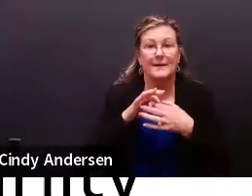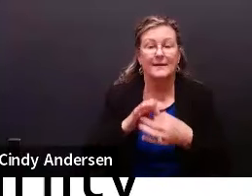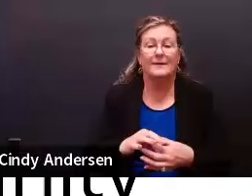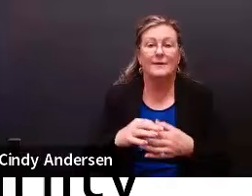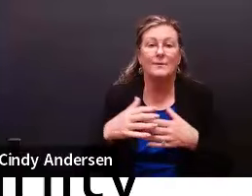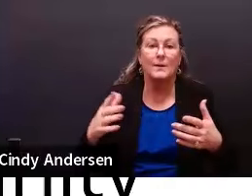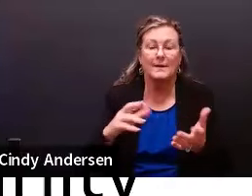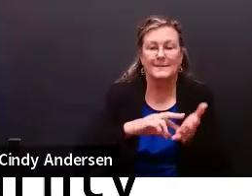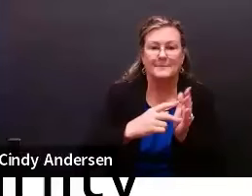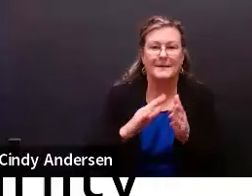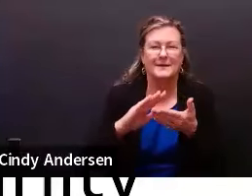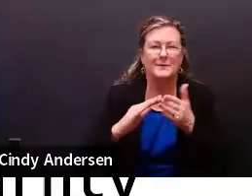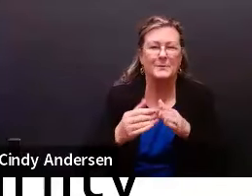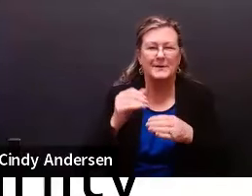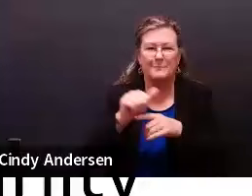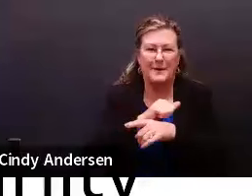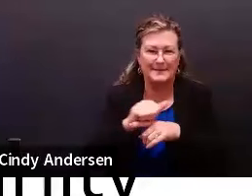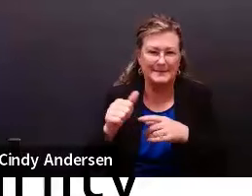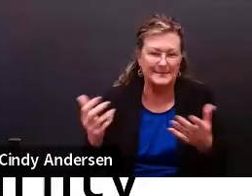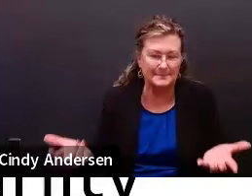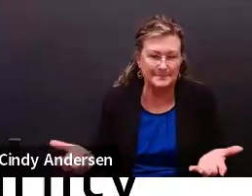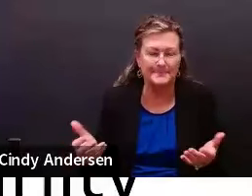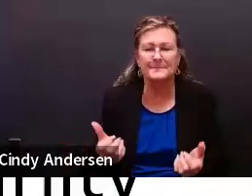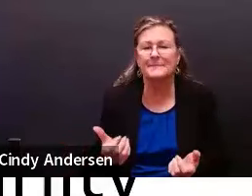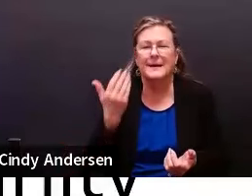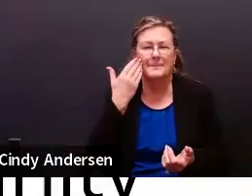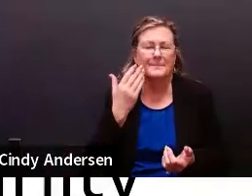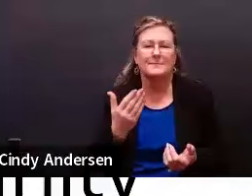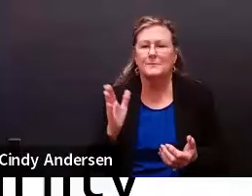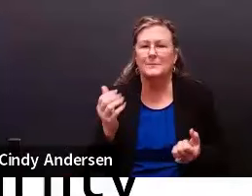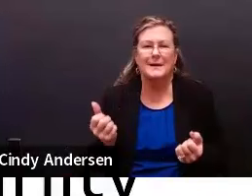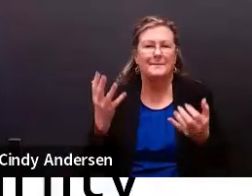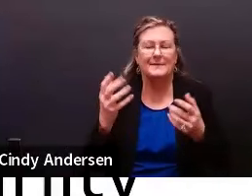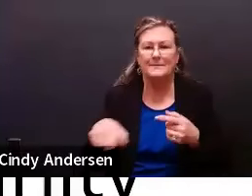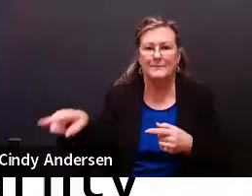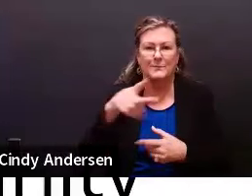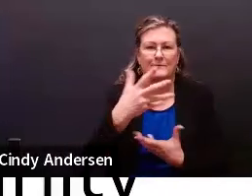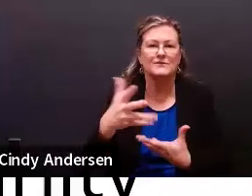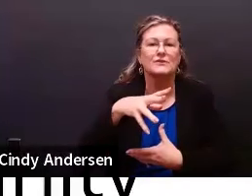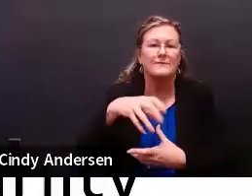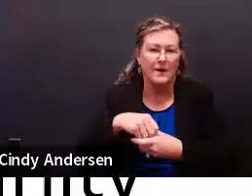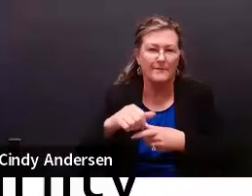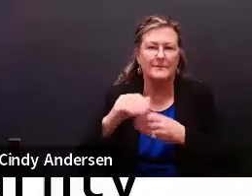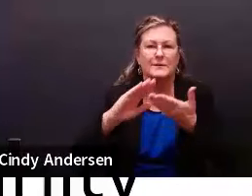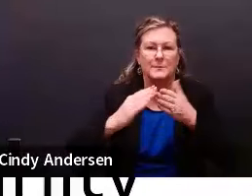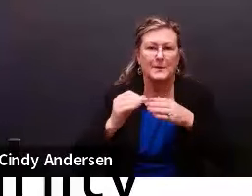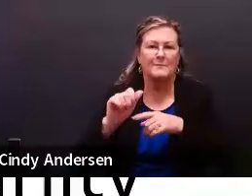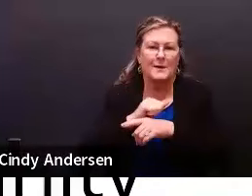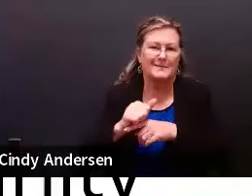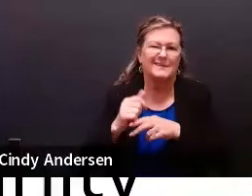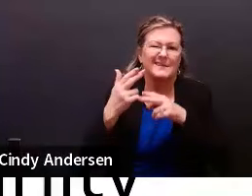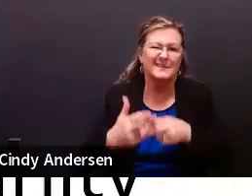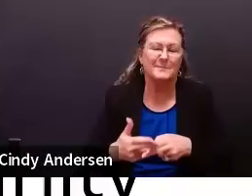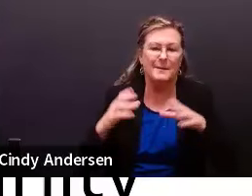is a community of practice, and I don't know how many of you have been involved in a community of practice, or sometimes we refer to it